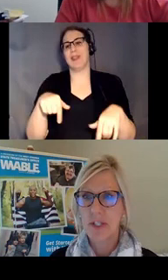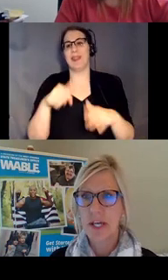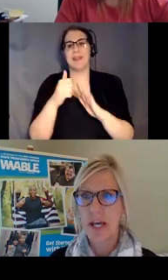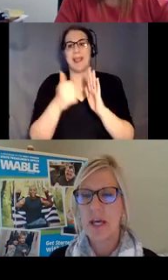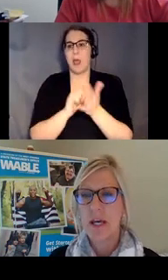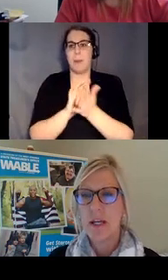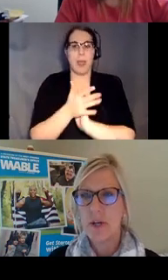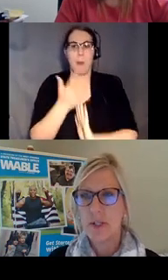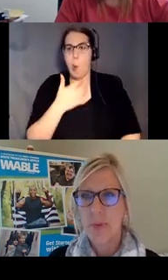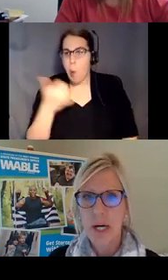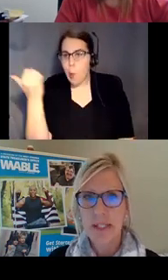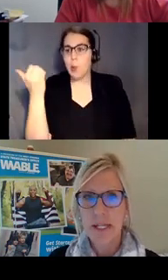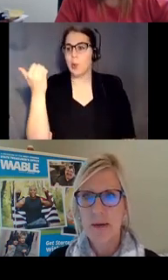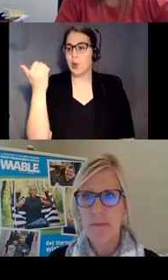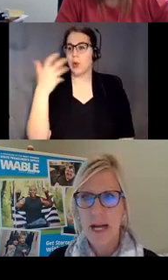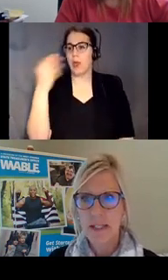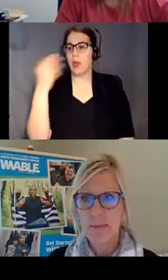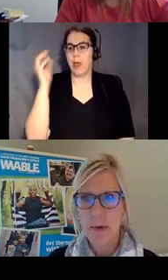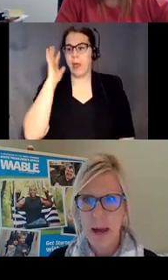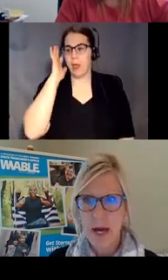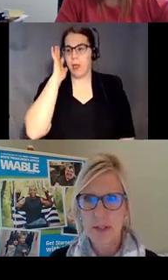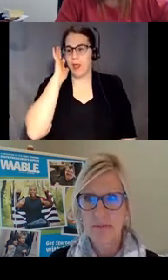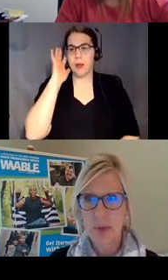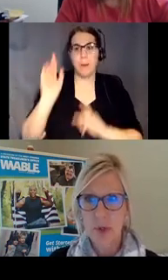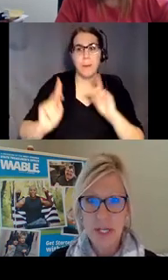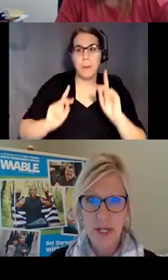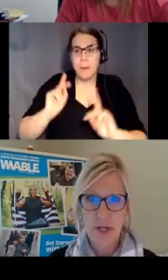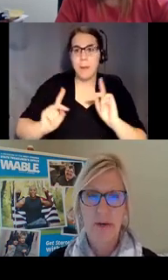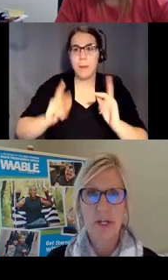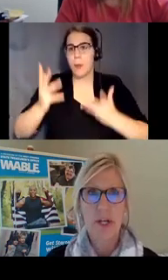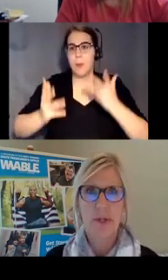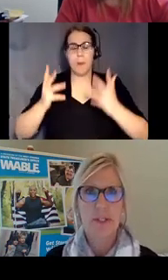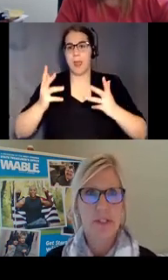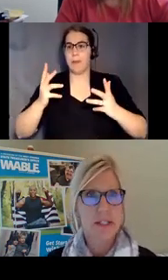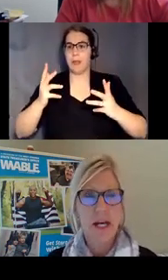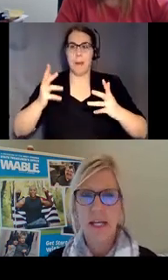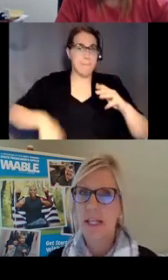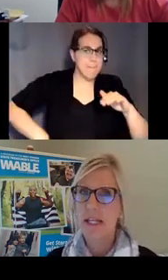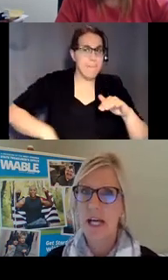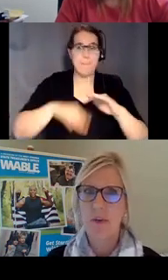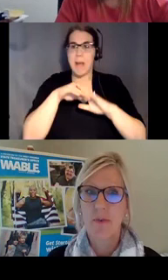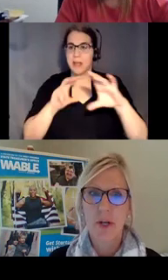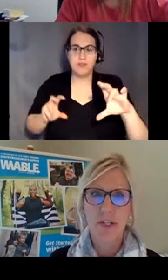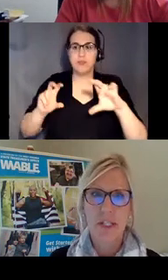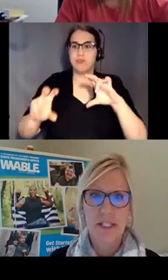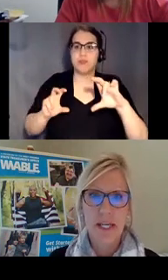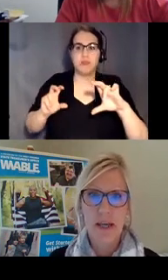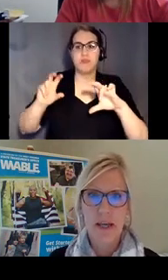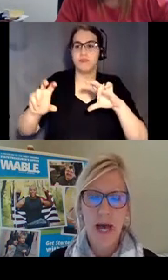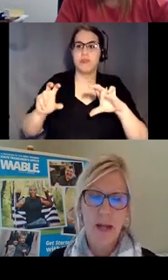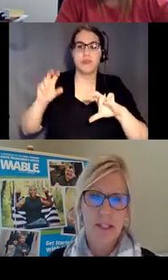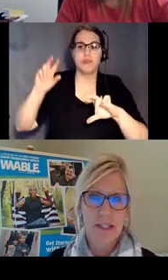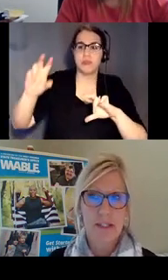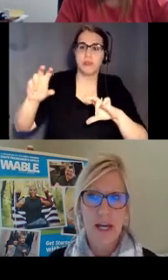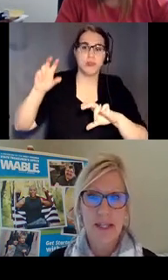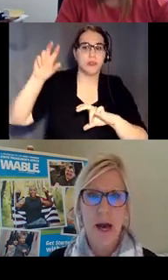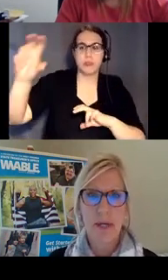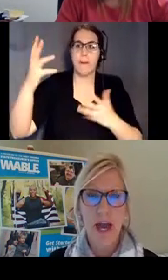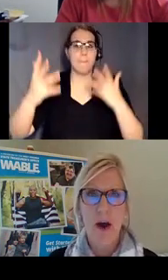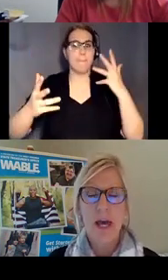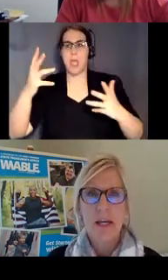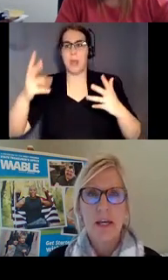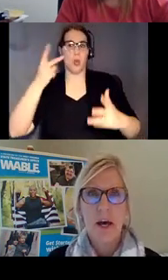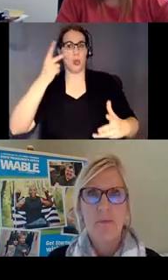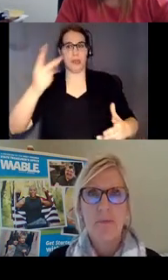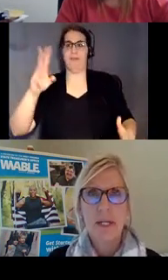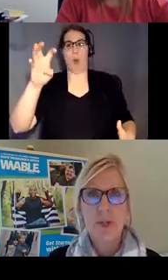are actually, you know, depositing the maximum amount per year, you know, it's likely that down the road you're going to see balances like that. But